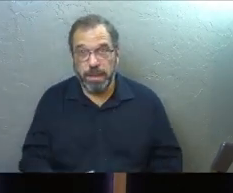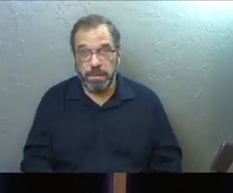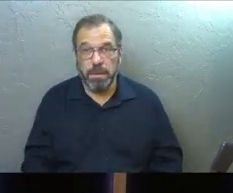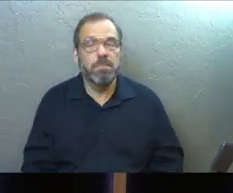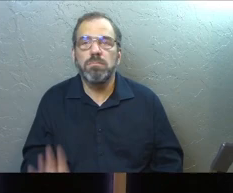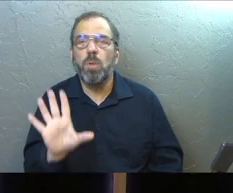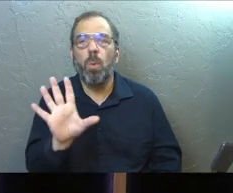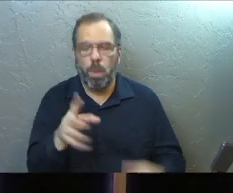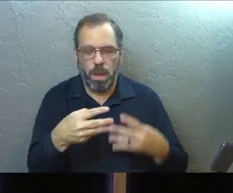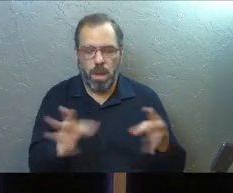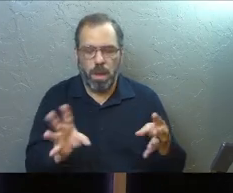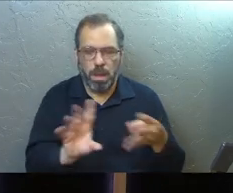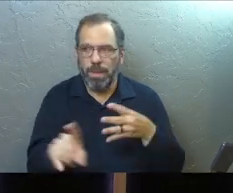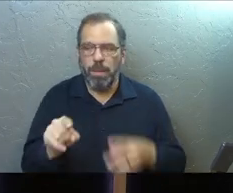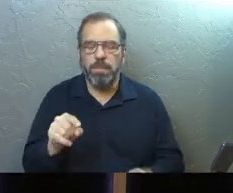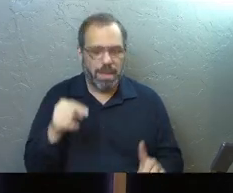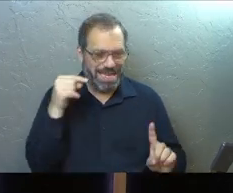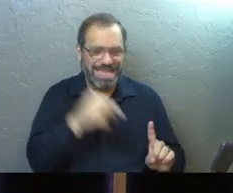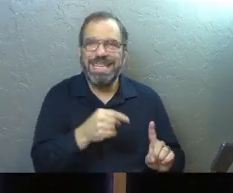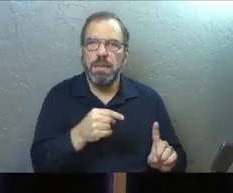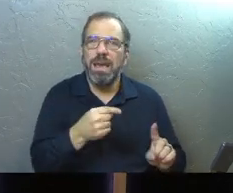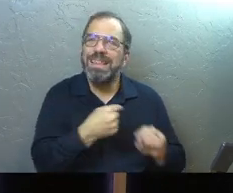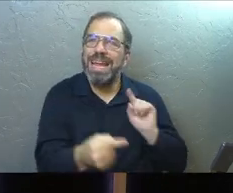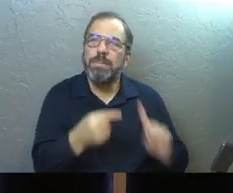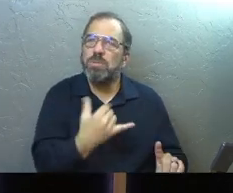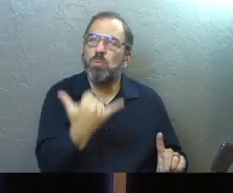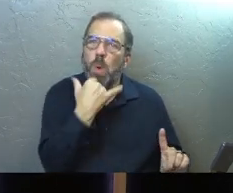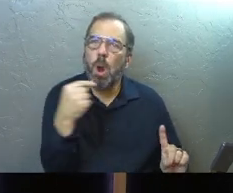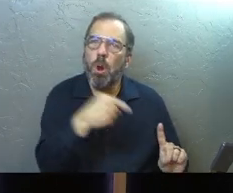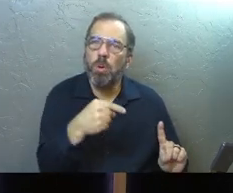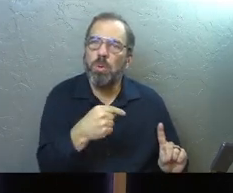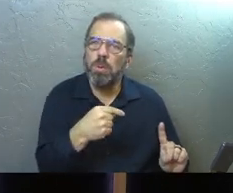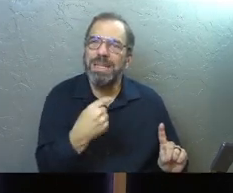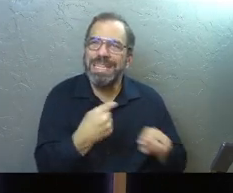Come out. He's wrong. Come out.